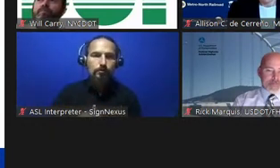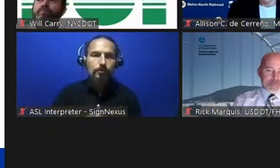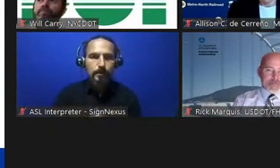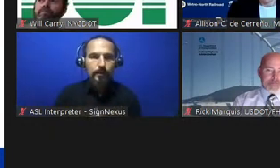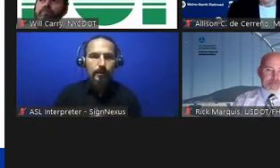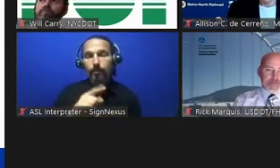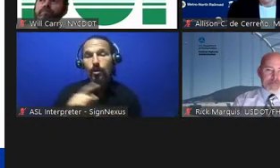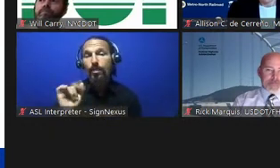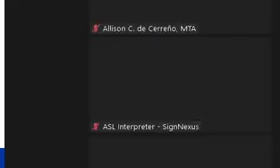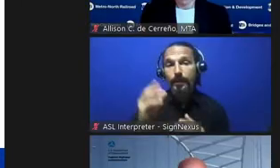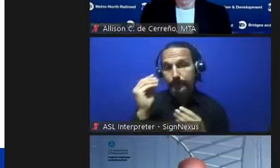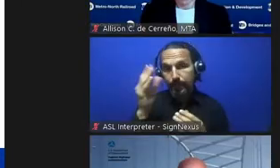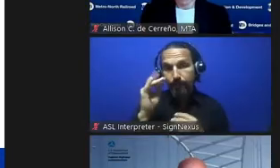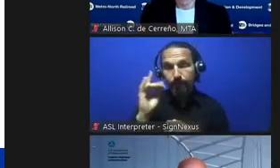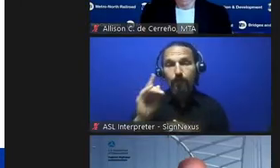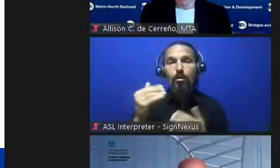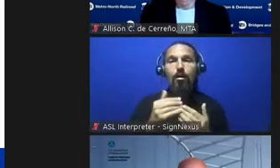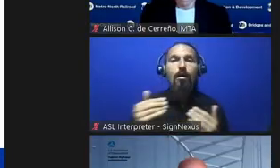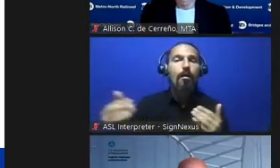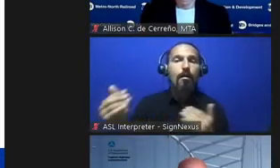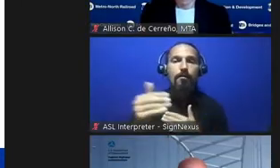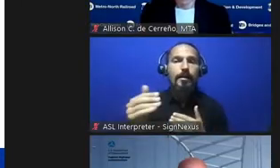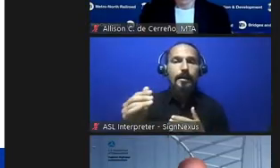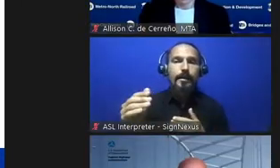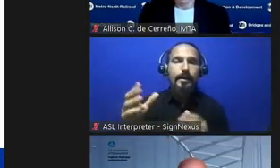details about upcoming hearings